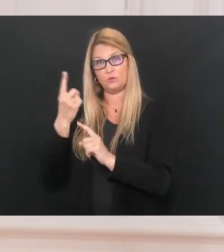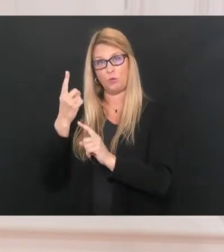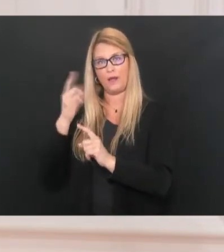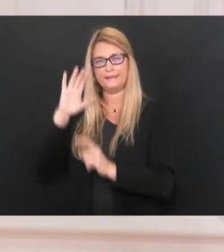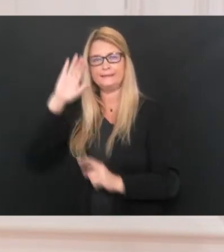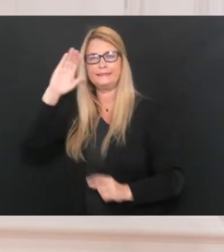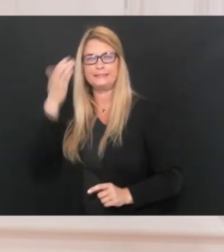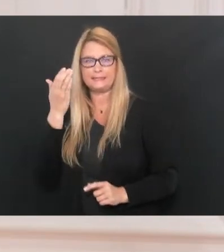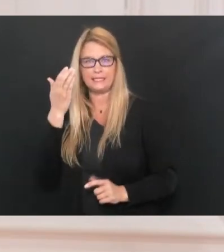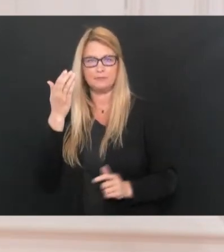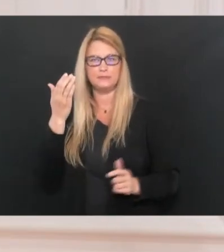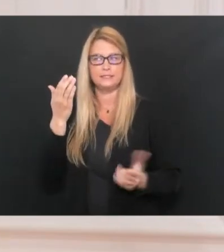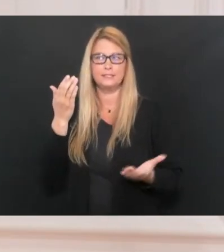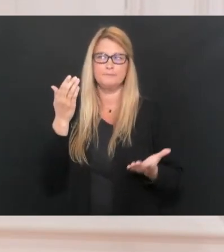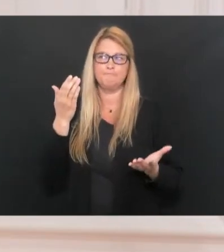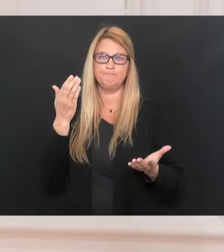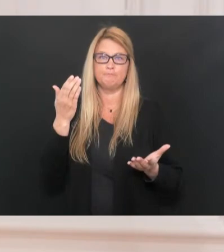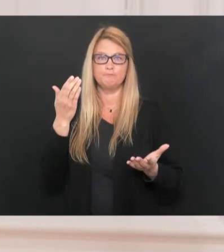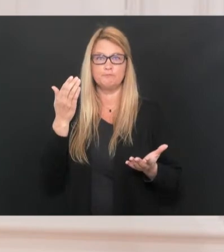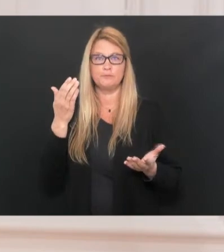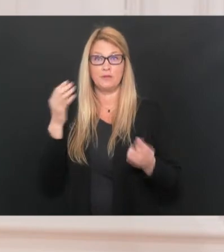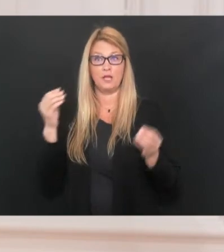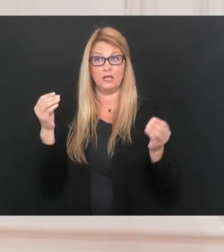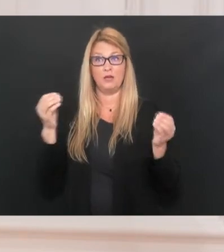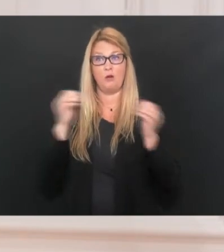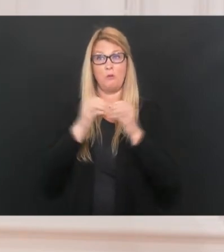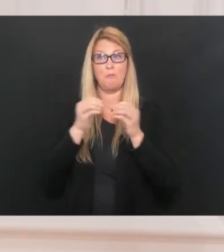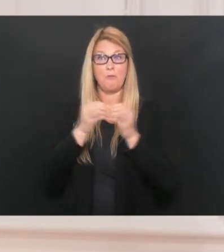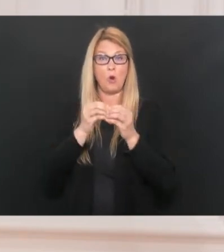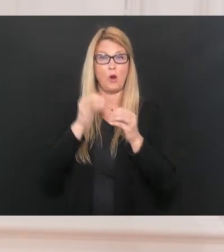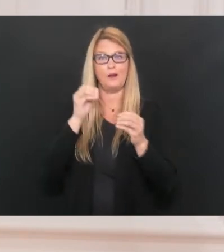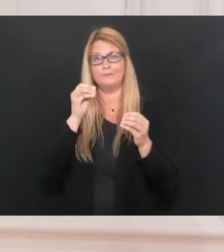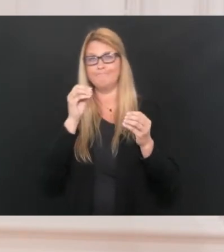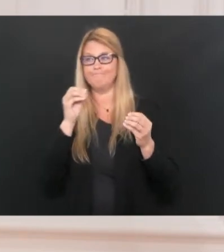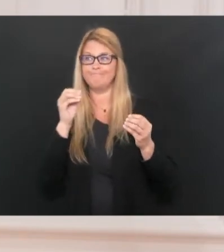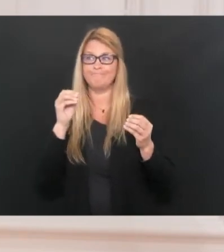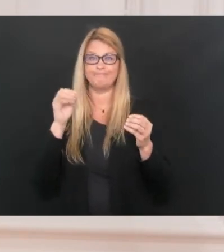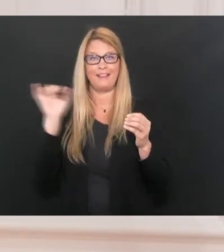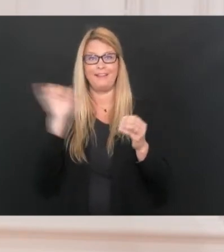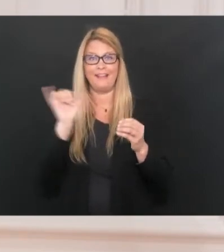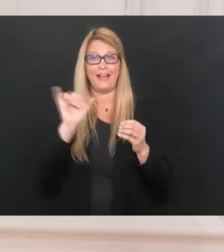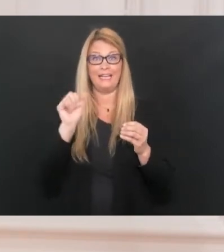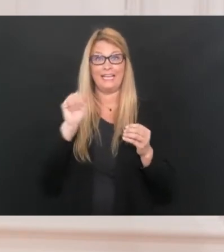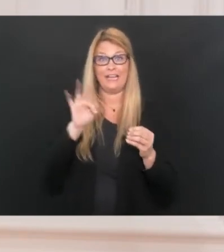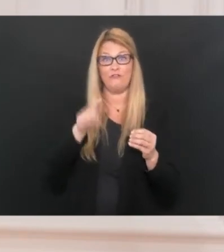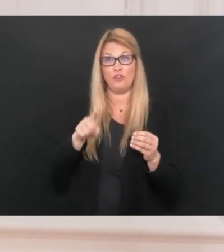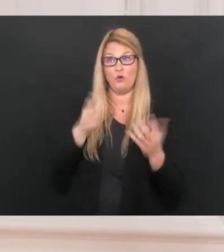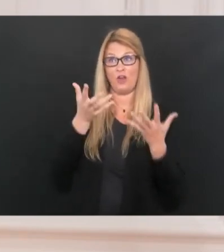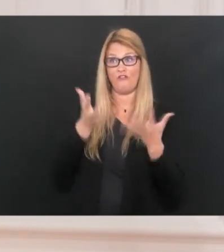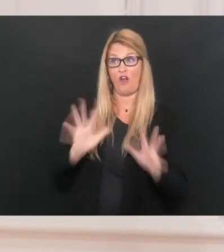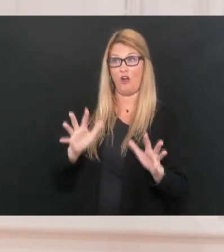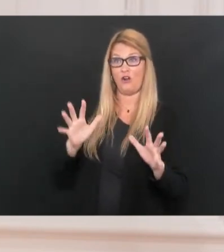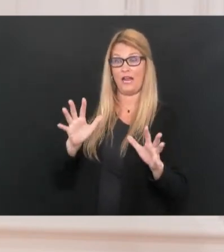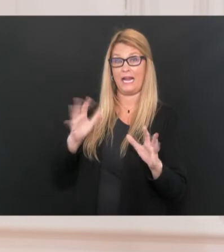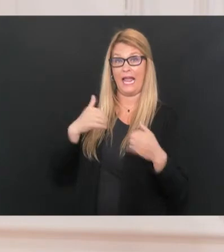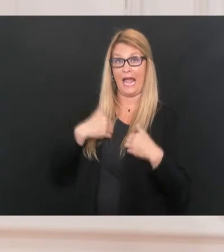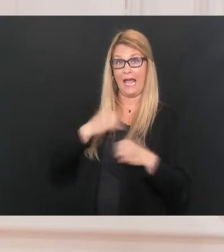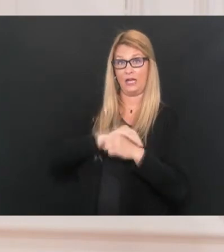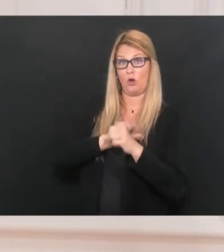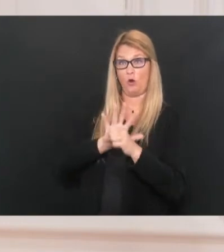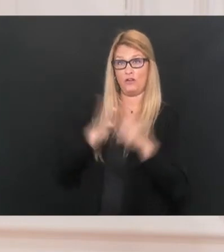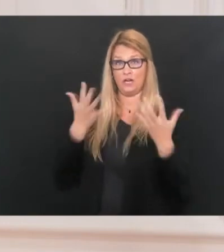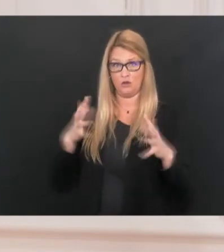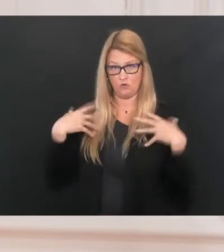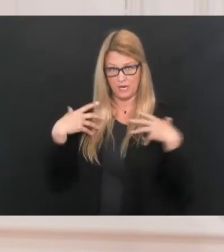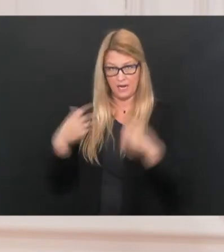to avoid our native immune system. And that is even true for people that have previously had COVID-19